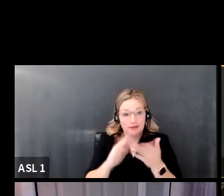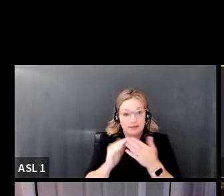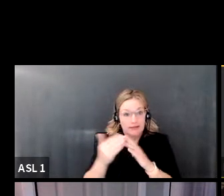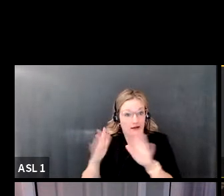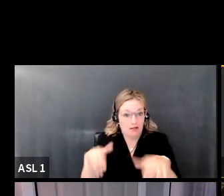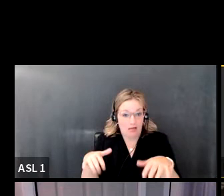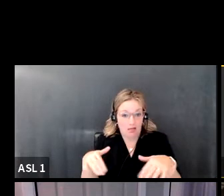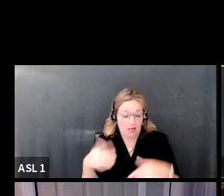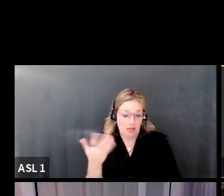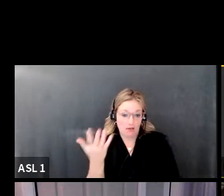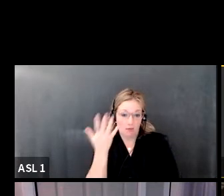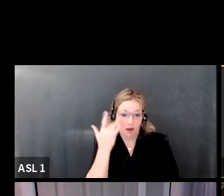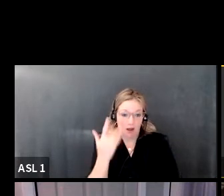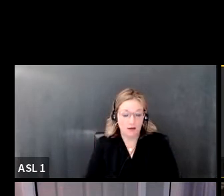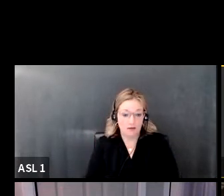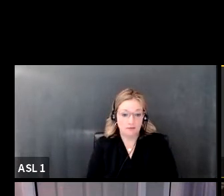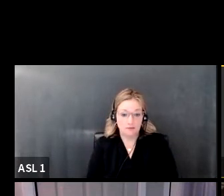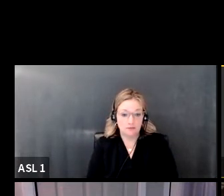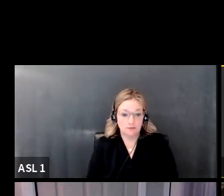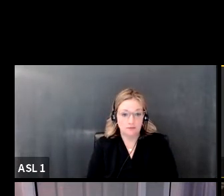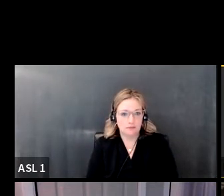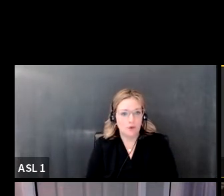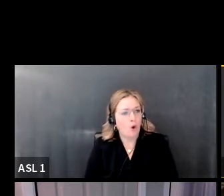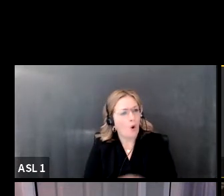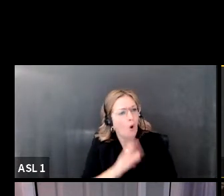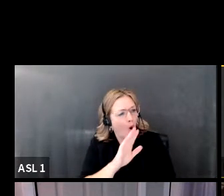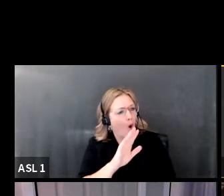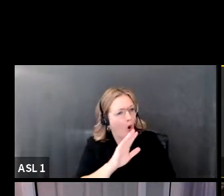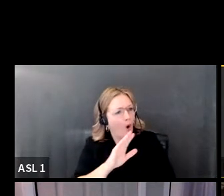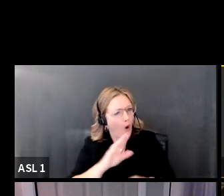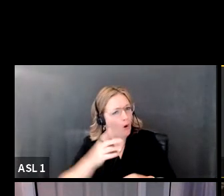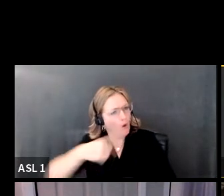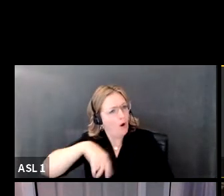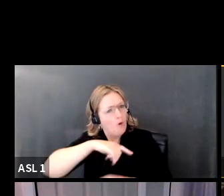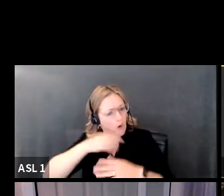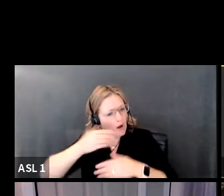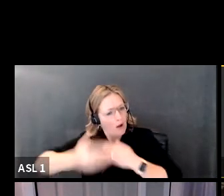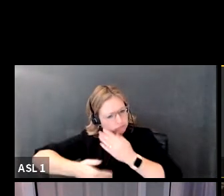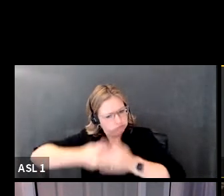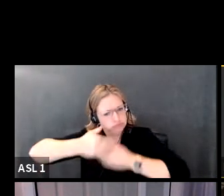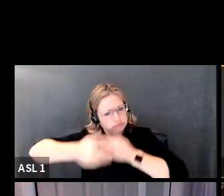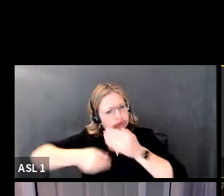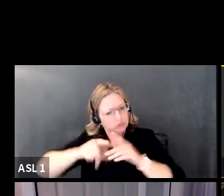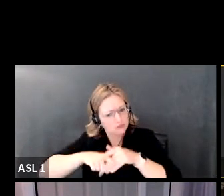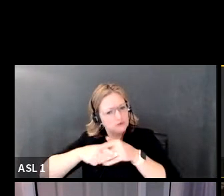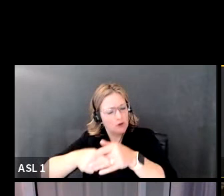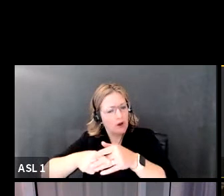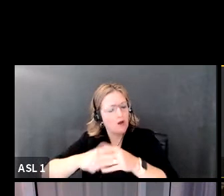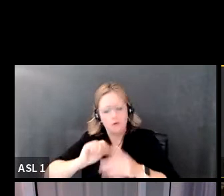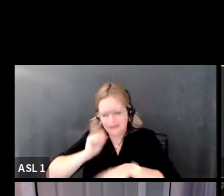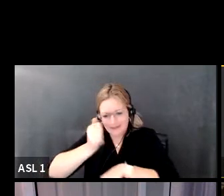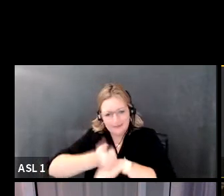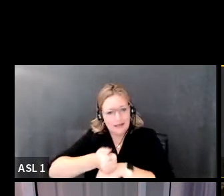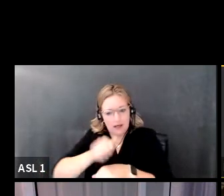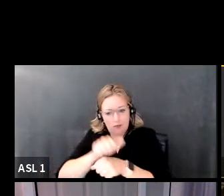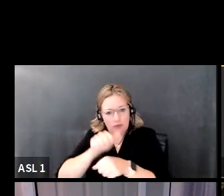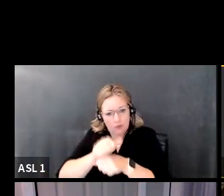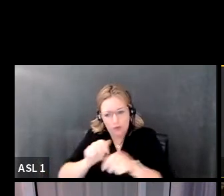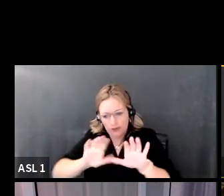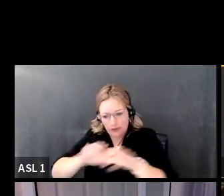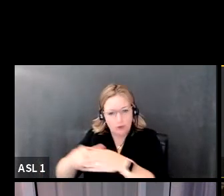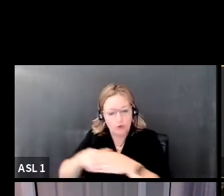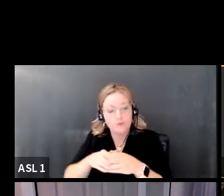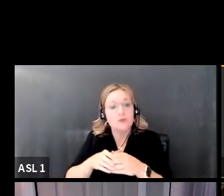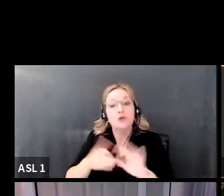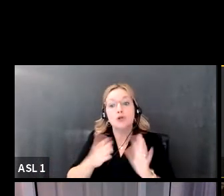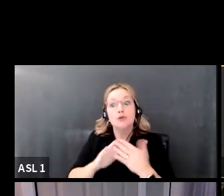began this then much much has been done the city has begun this uh there have been working groups uh with community stakeholders